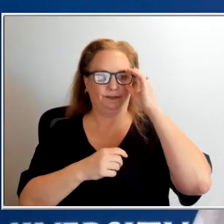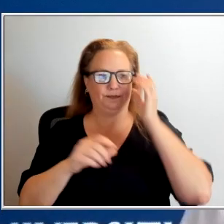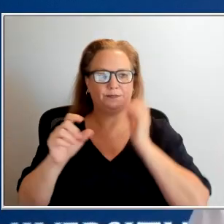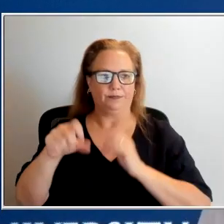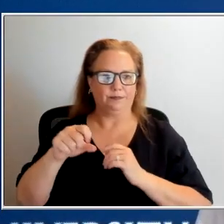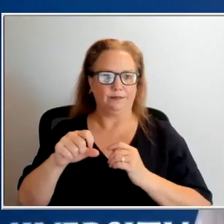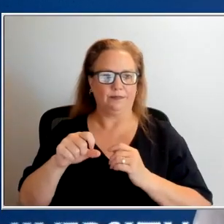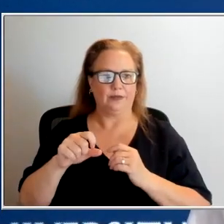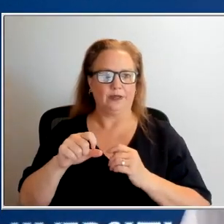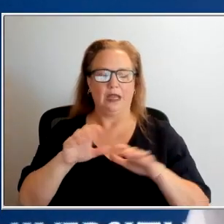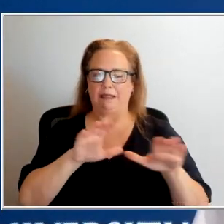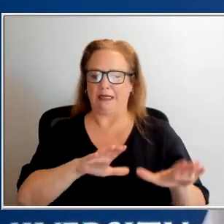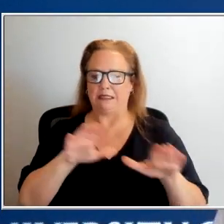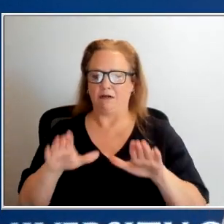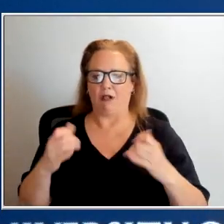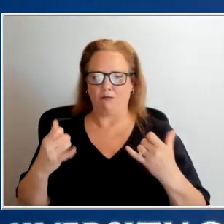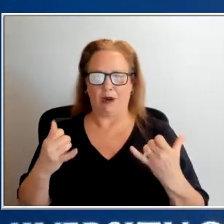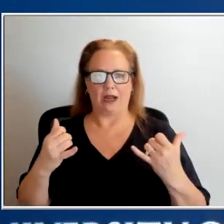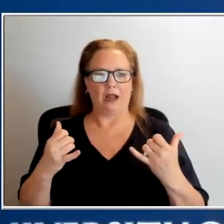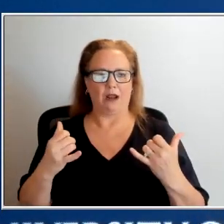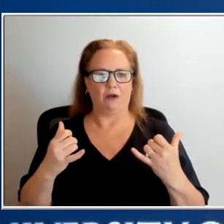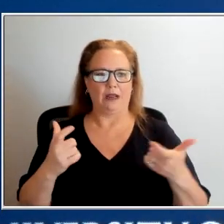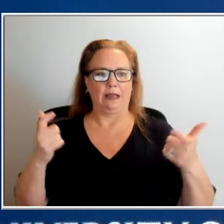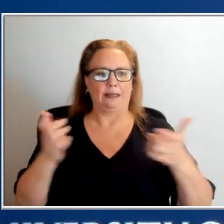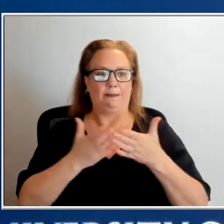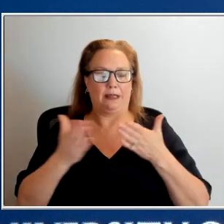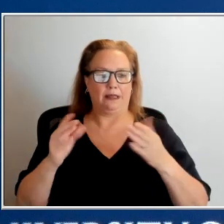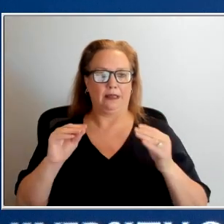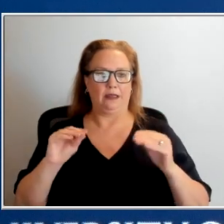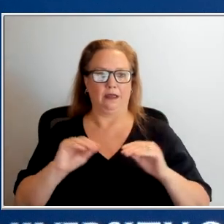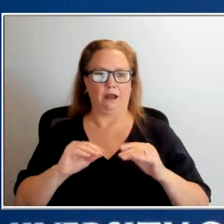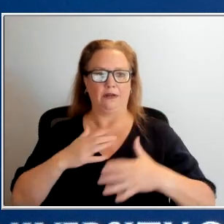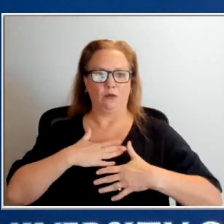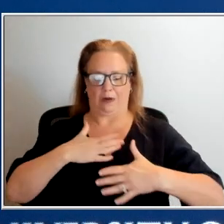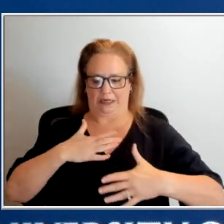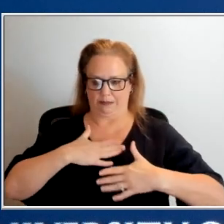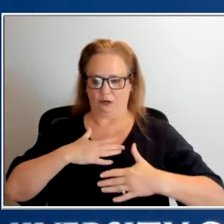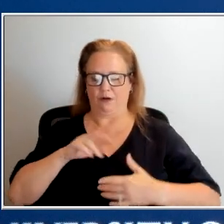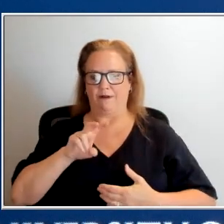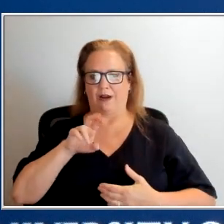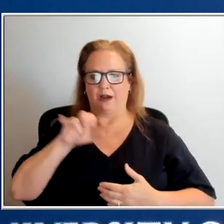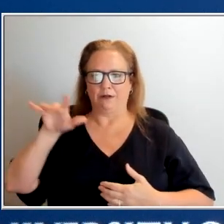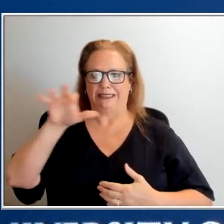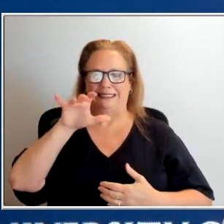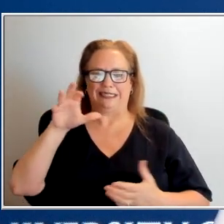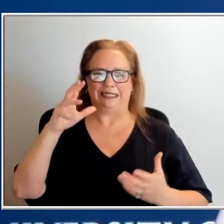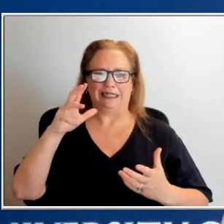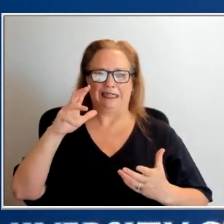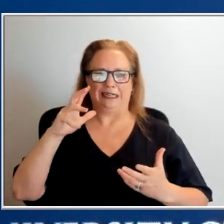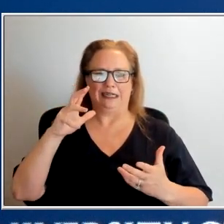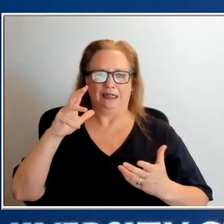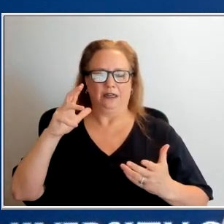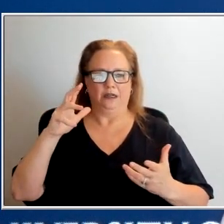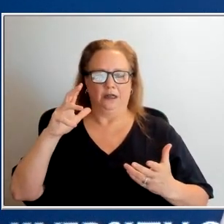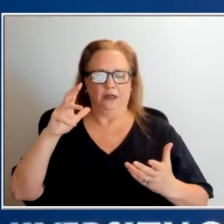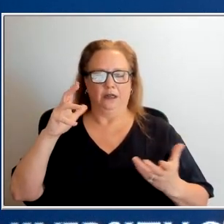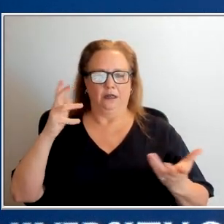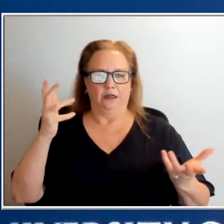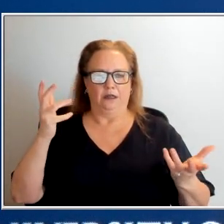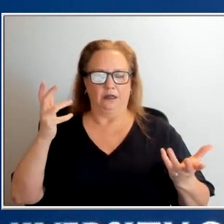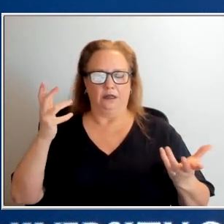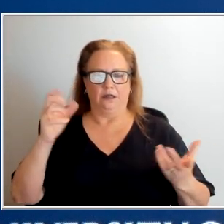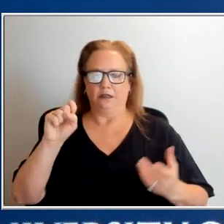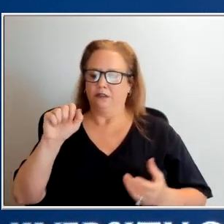of calm right now. The big things, obviously, respiratory viruses are kind of out right now.